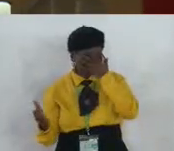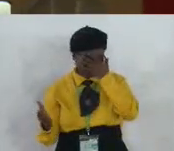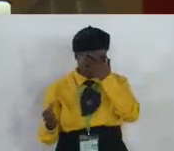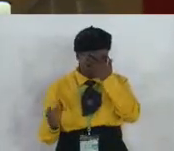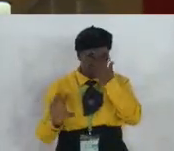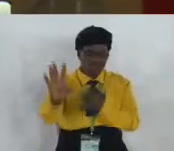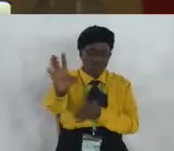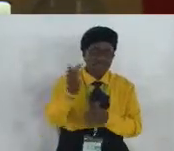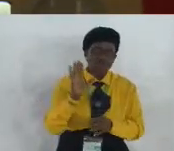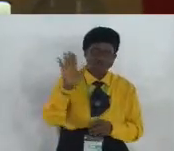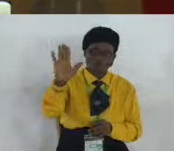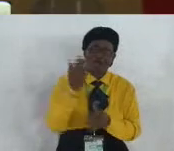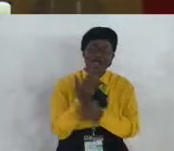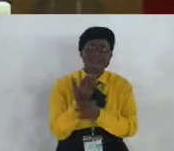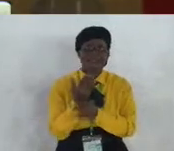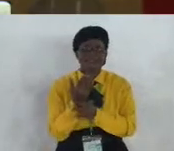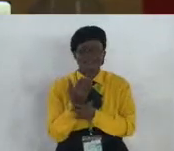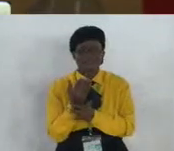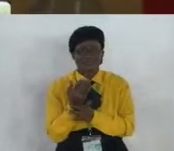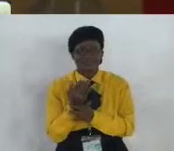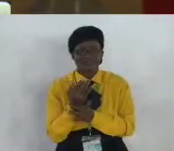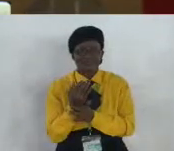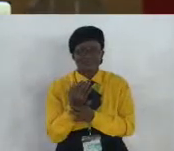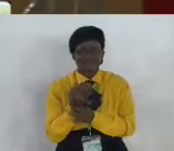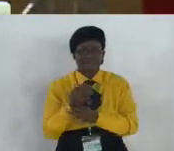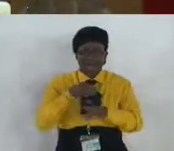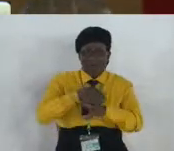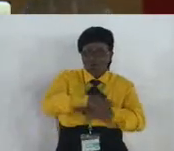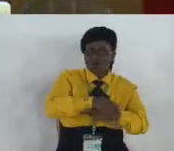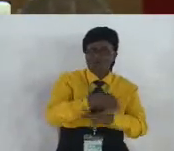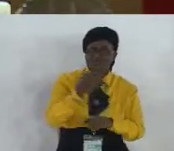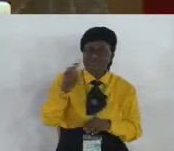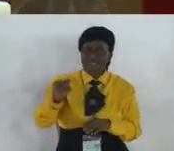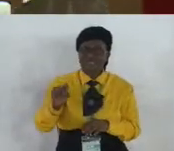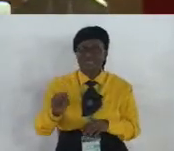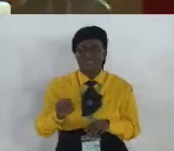Stretch your hands across the sea.